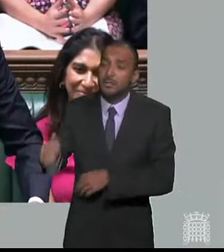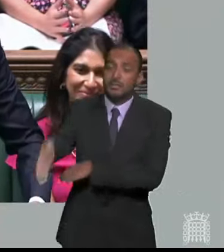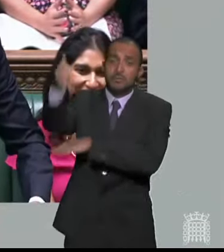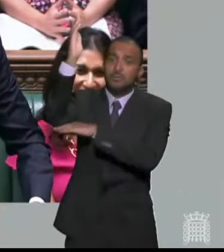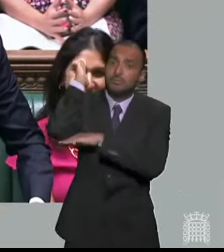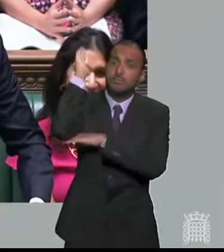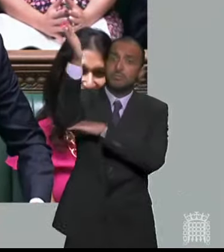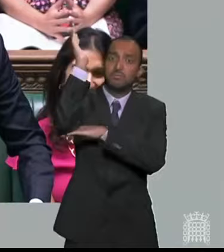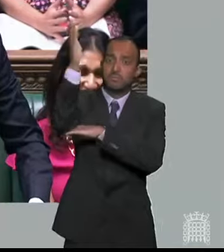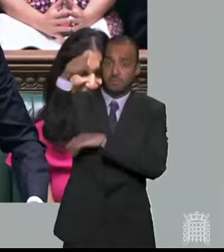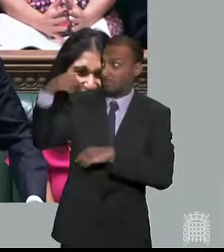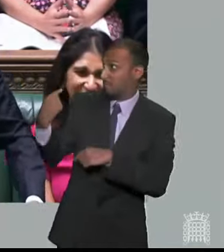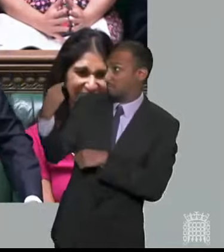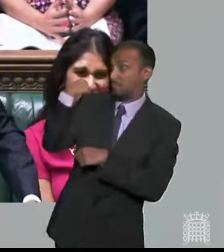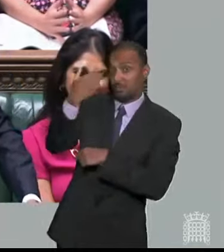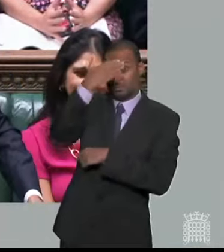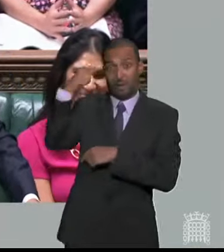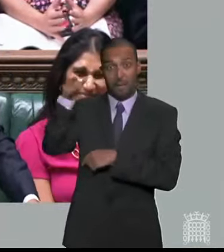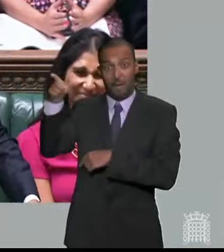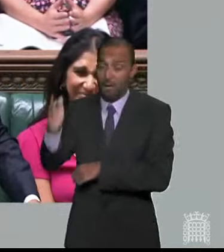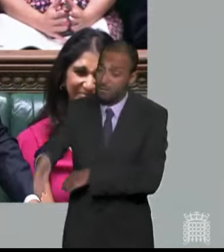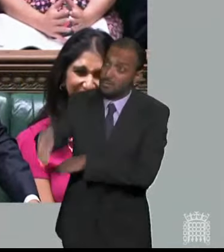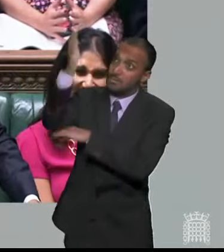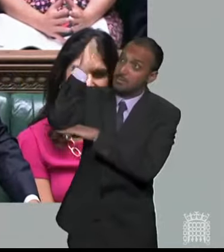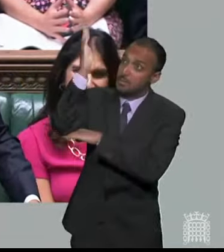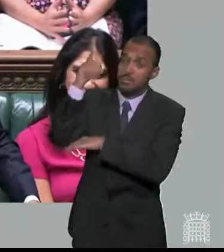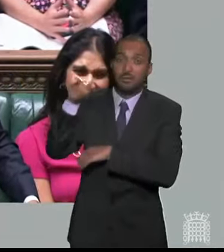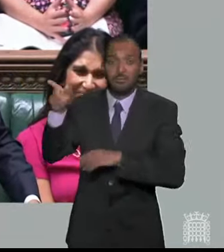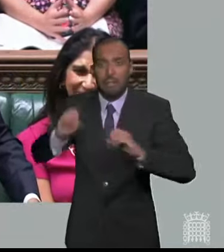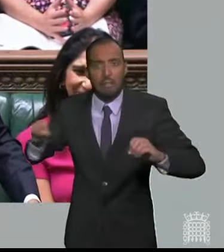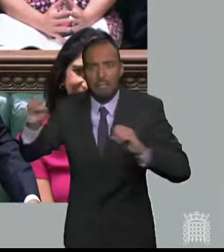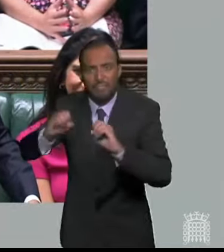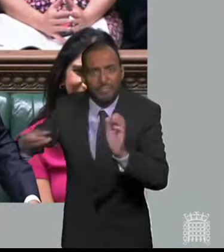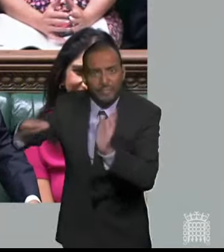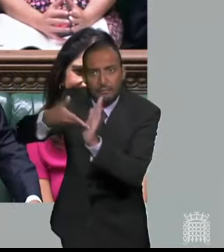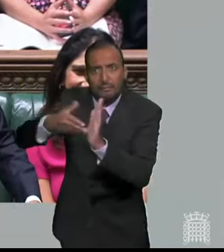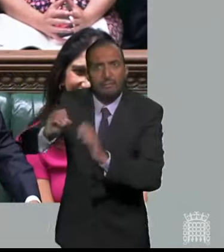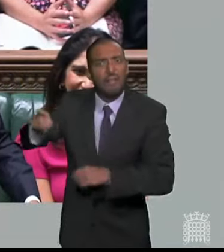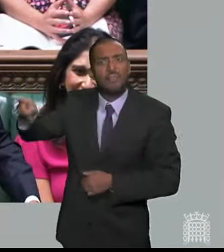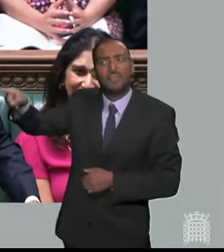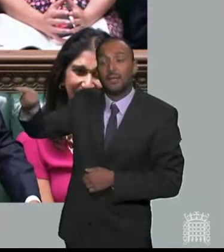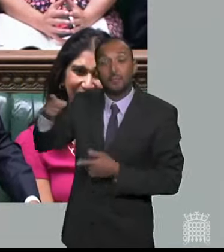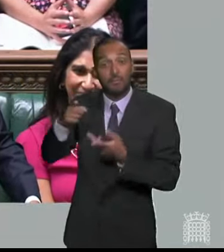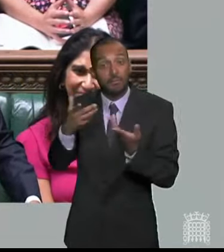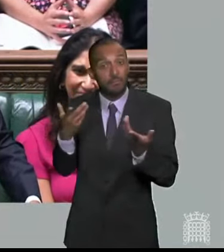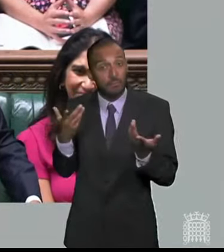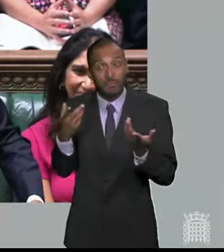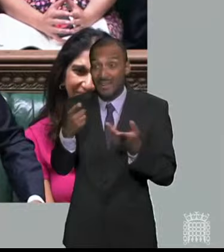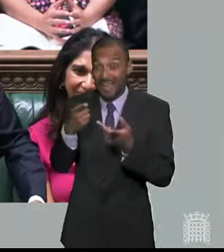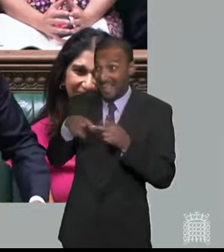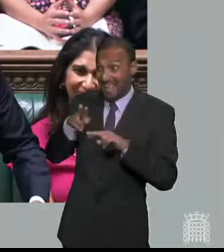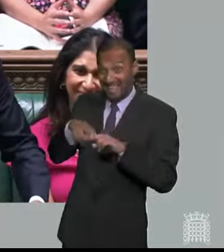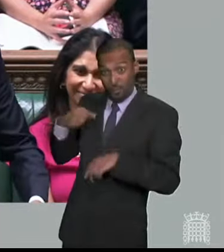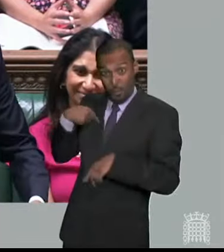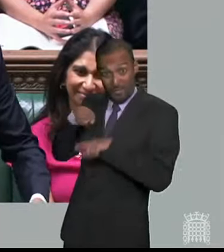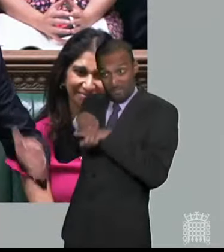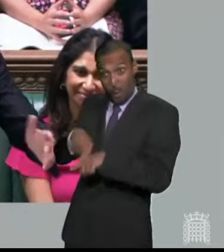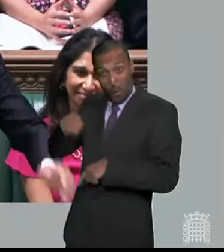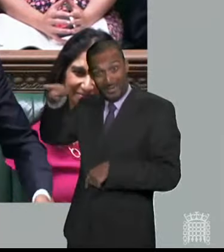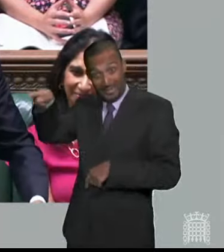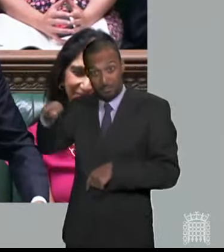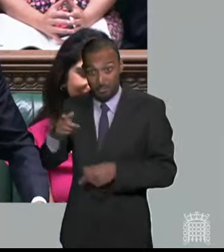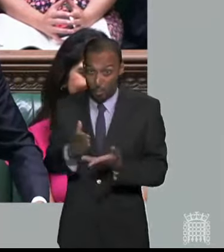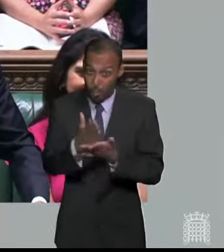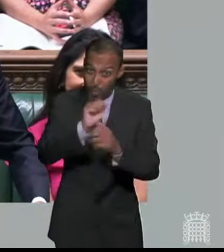education this summer. And if we'd listened to him, our kids would have been off school and locked down for longer. It's as simple as that.